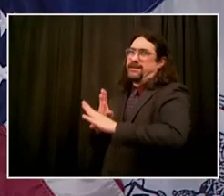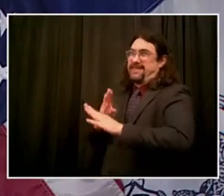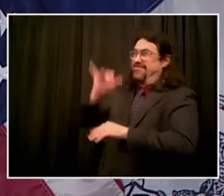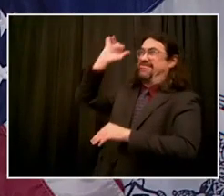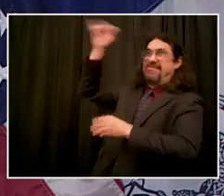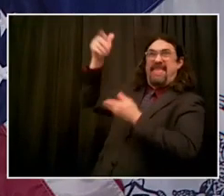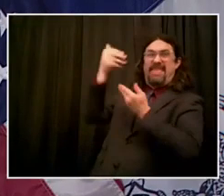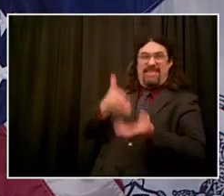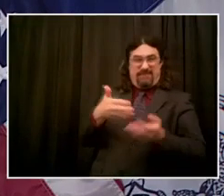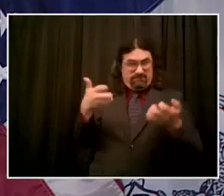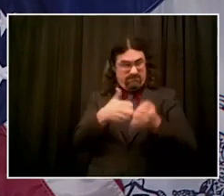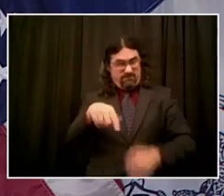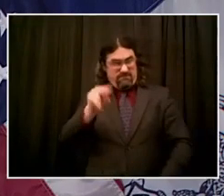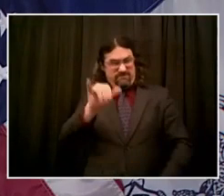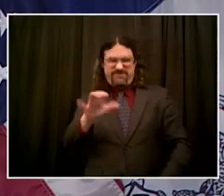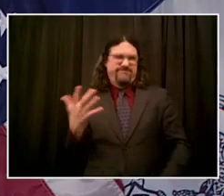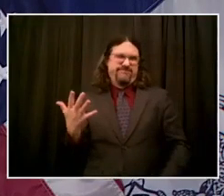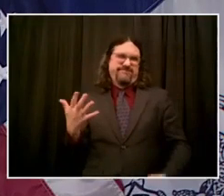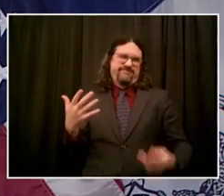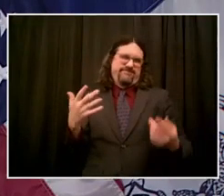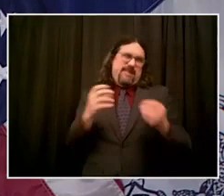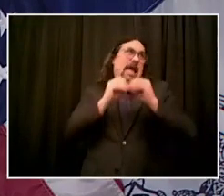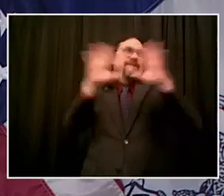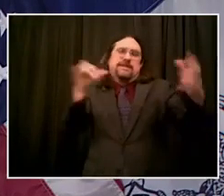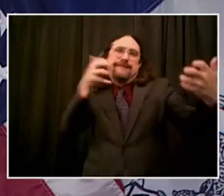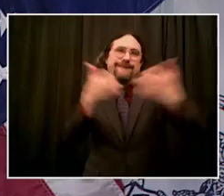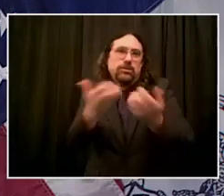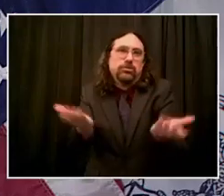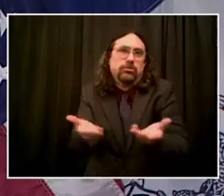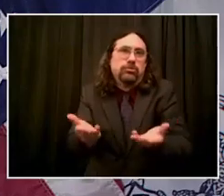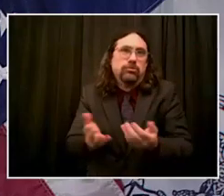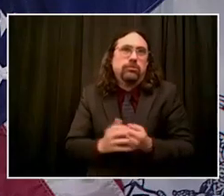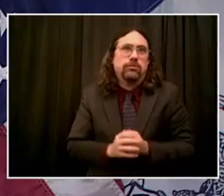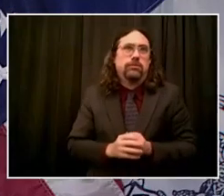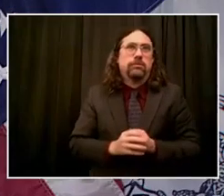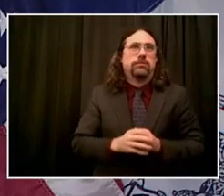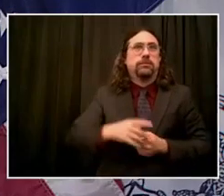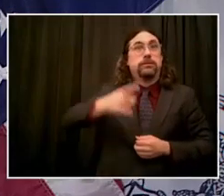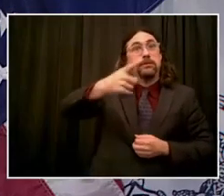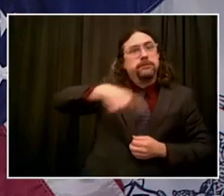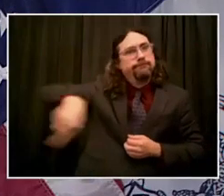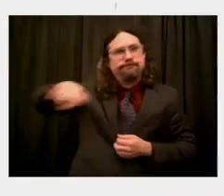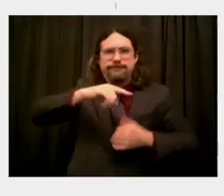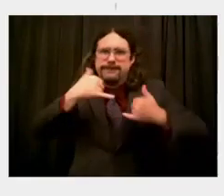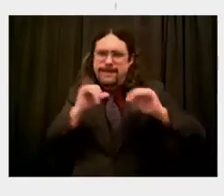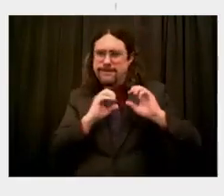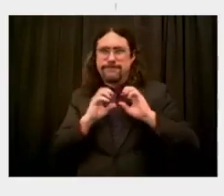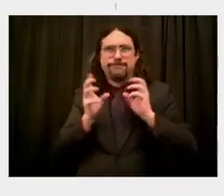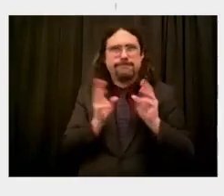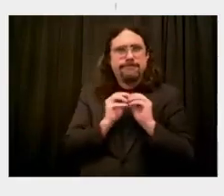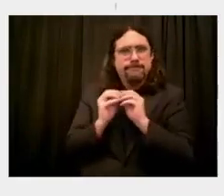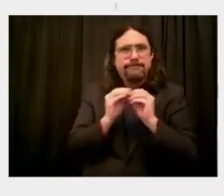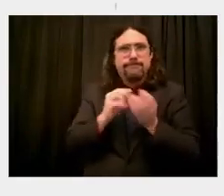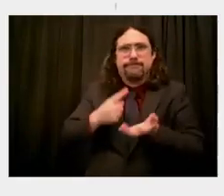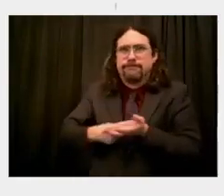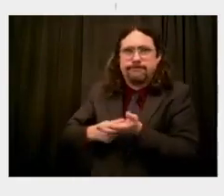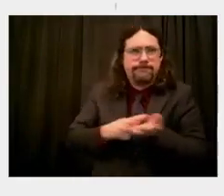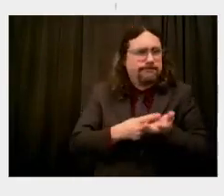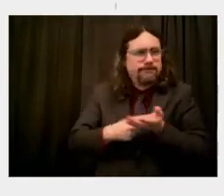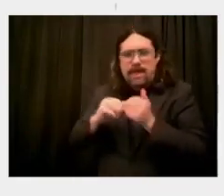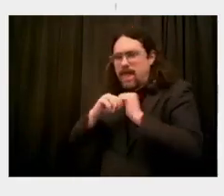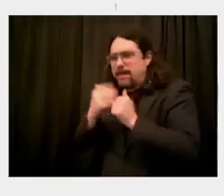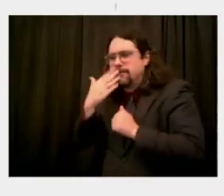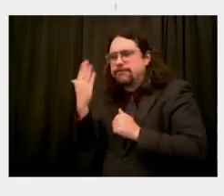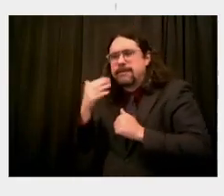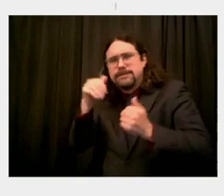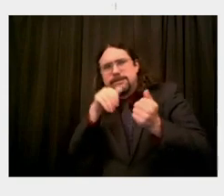speak. Dr. Barbeau, please add to that. Thank you, Mr. Mayor. So to add to what the mayor has laid out,